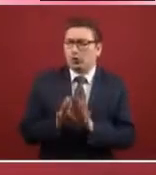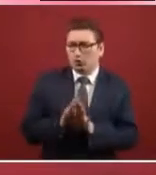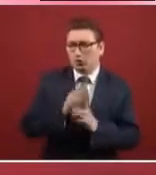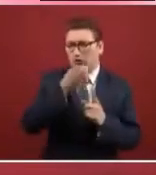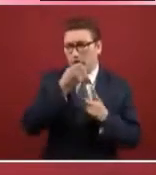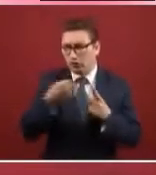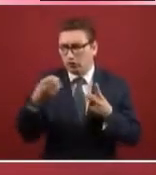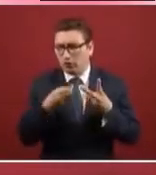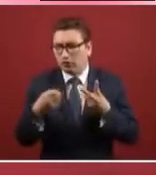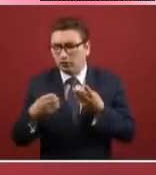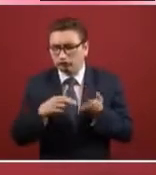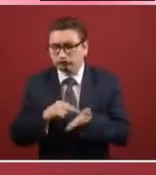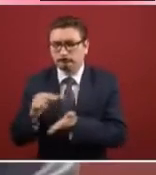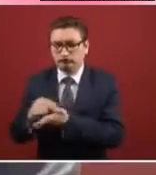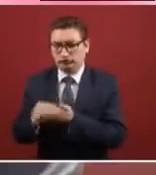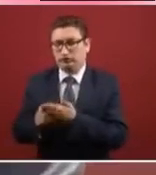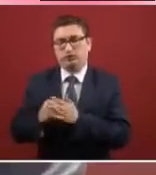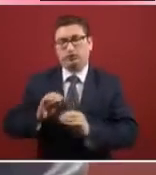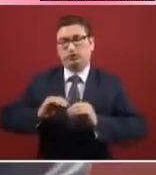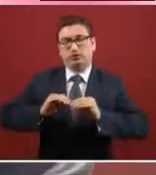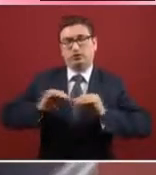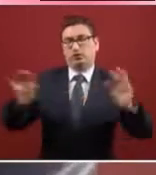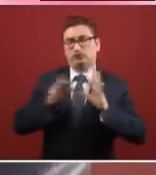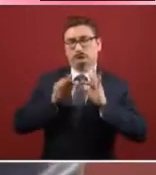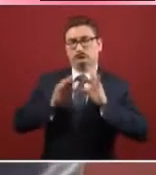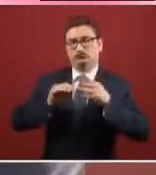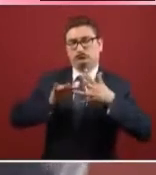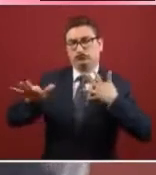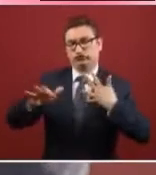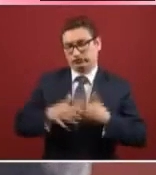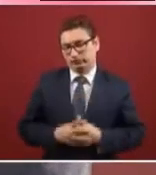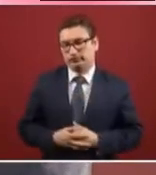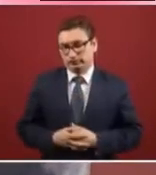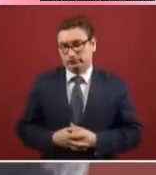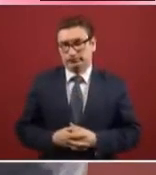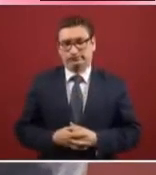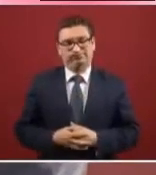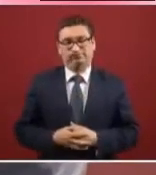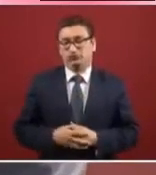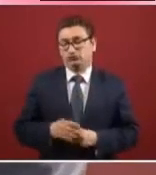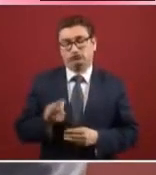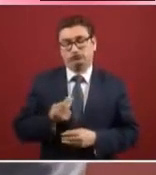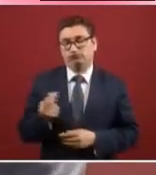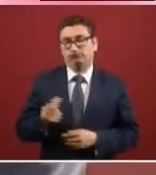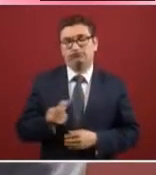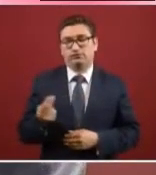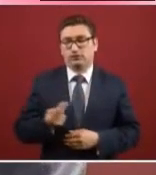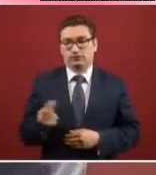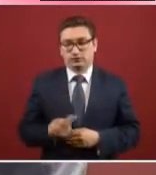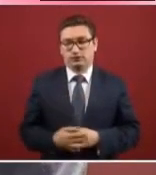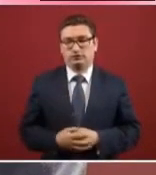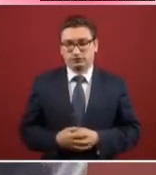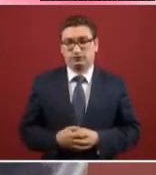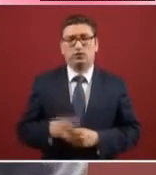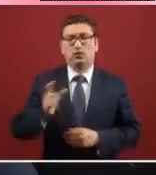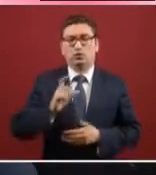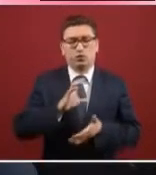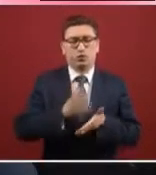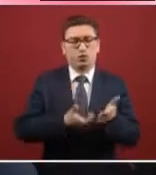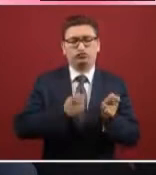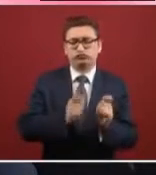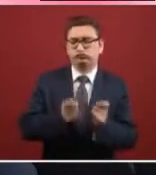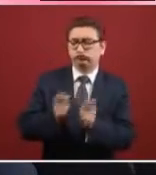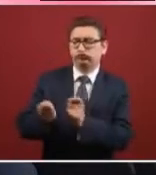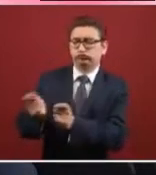there. La transparencia. Transparency. Se necesita. That is needed. En cuanto al otorgamiento regarding de